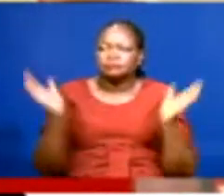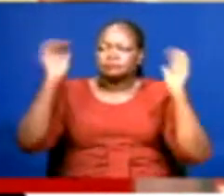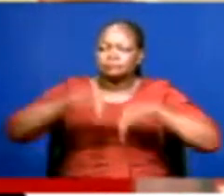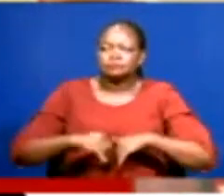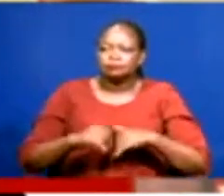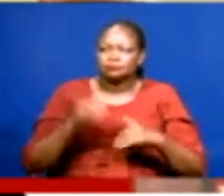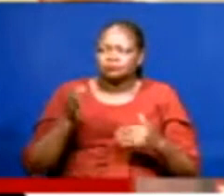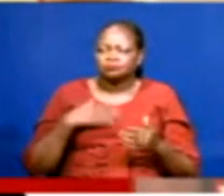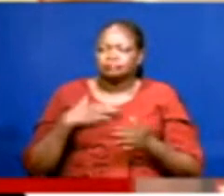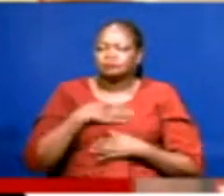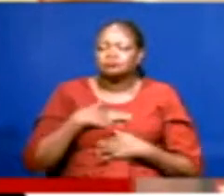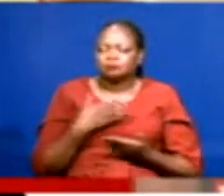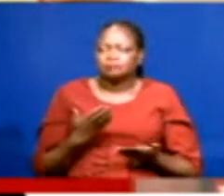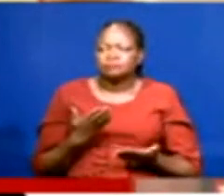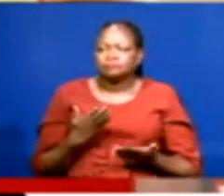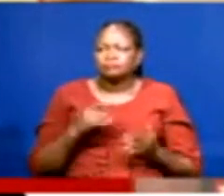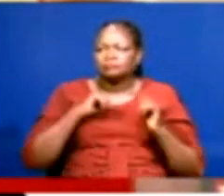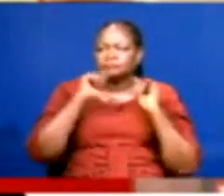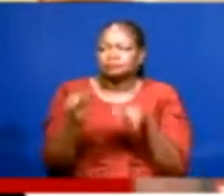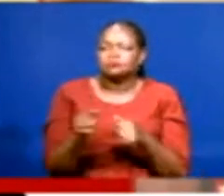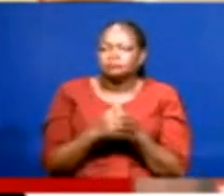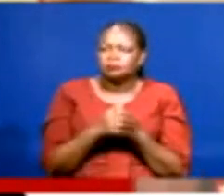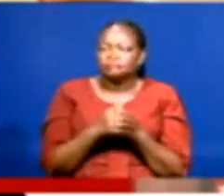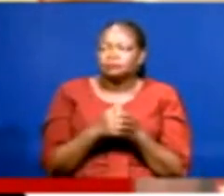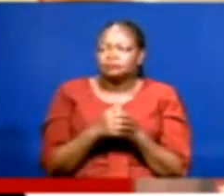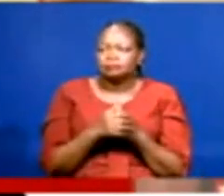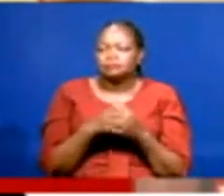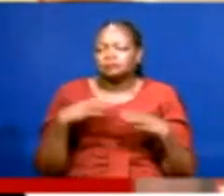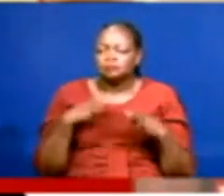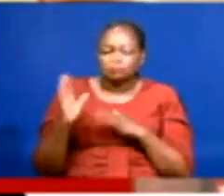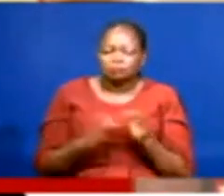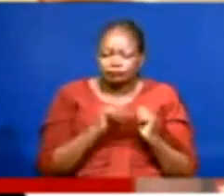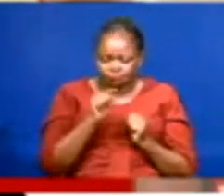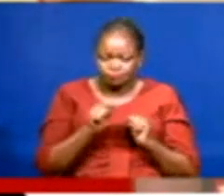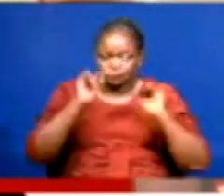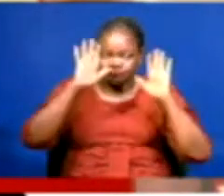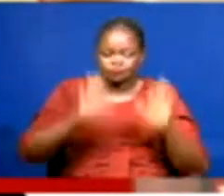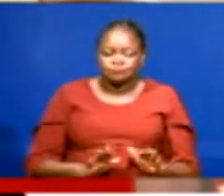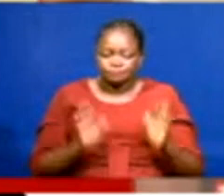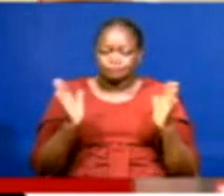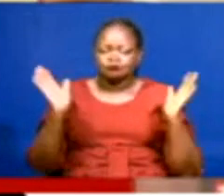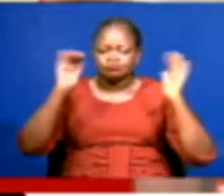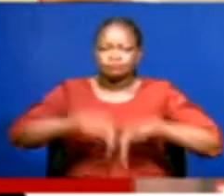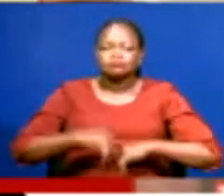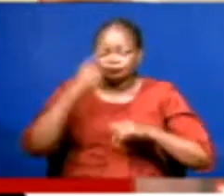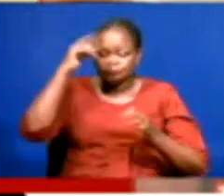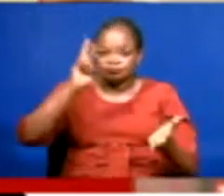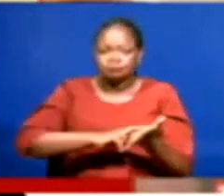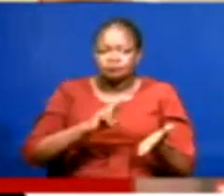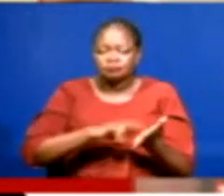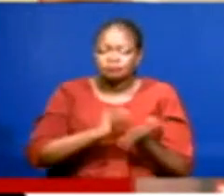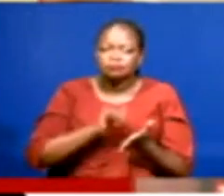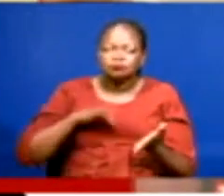My appreciation goes to conveners of this important occasion for recognizing that